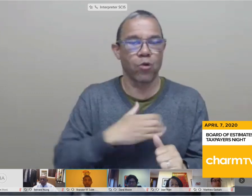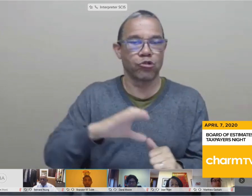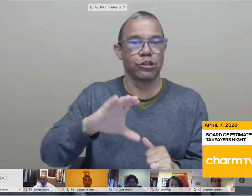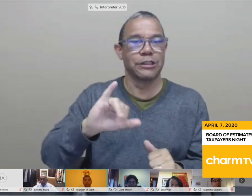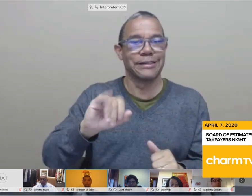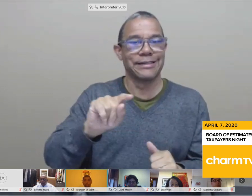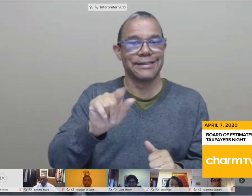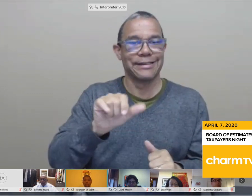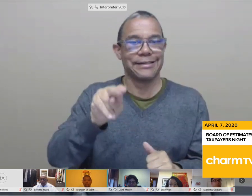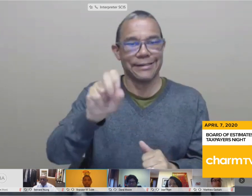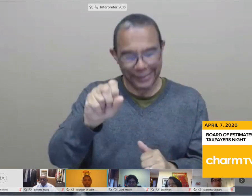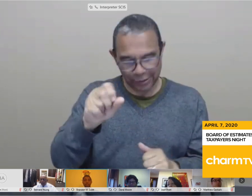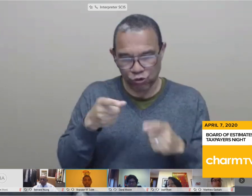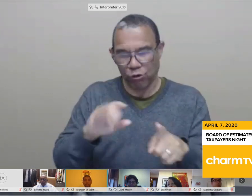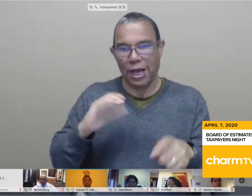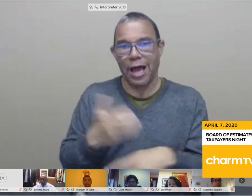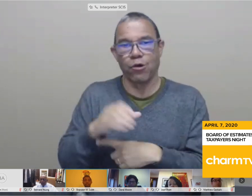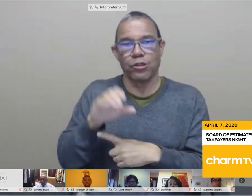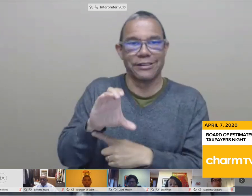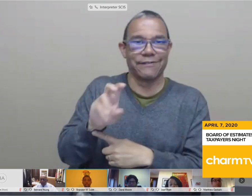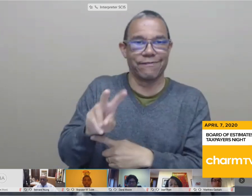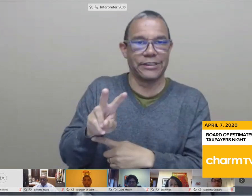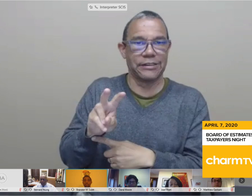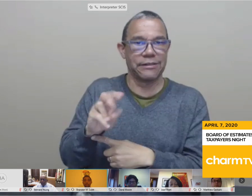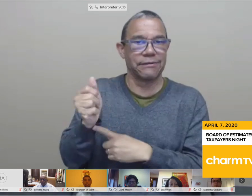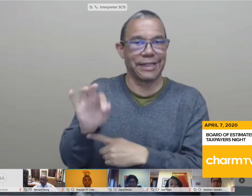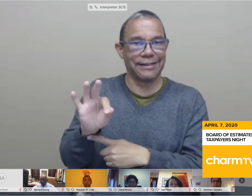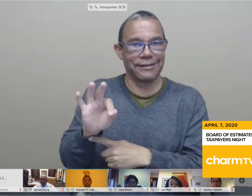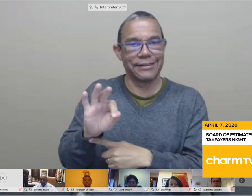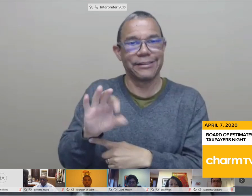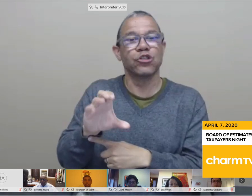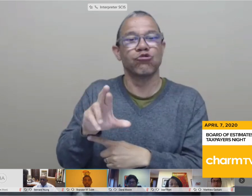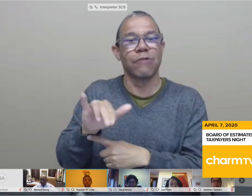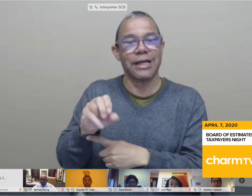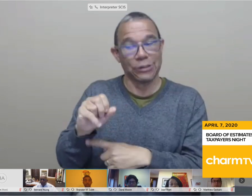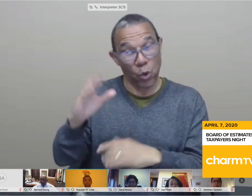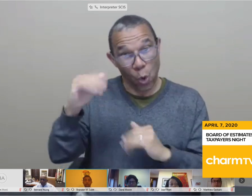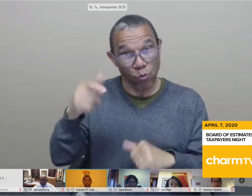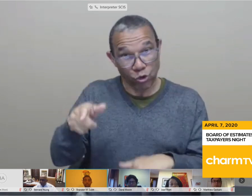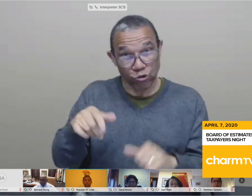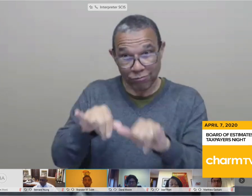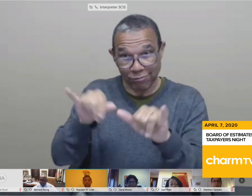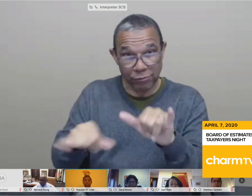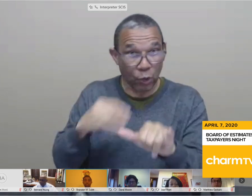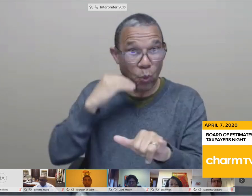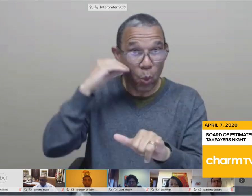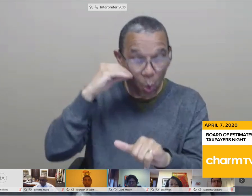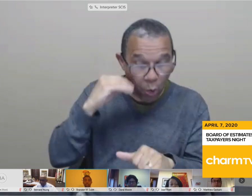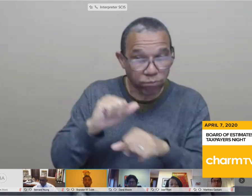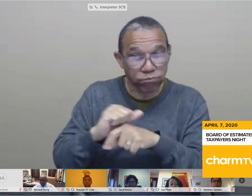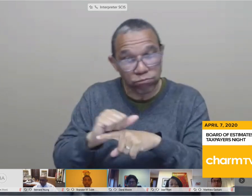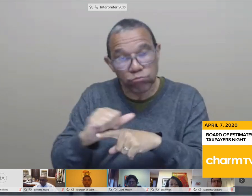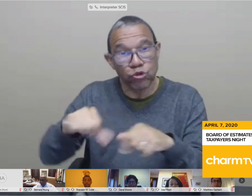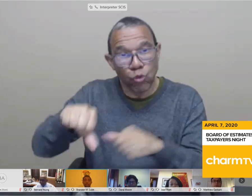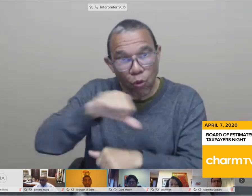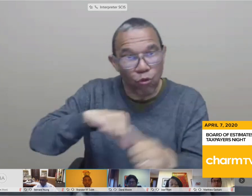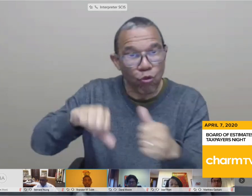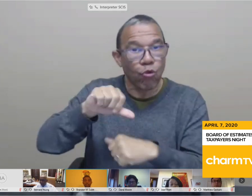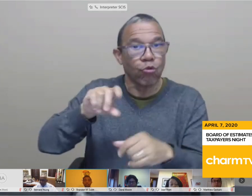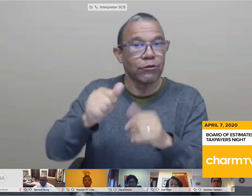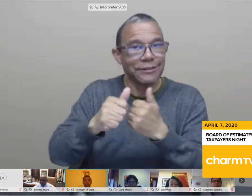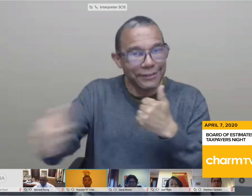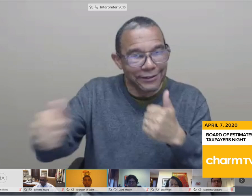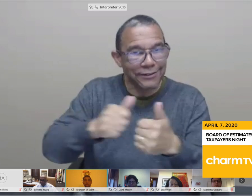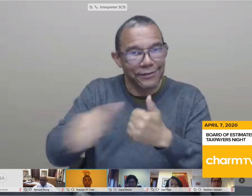crisis. We hope that everyone is still taking this crisis very seriously, practicing social distancing and remaining